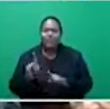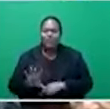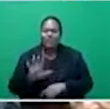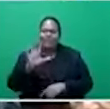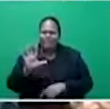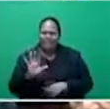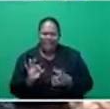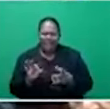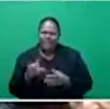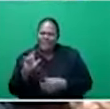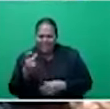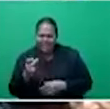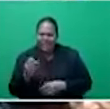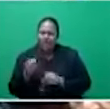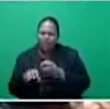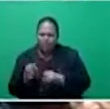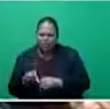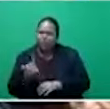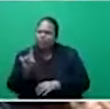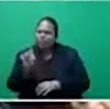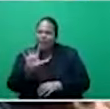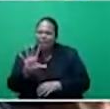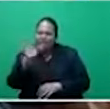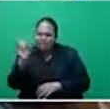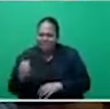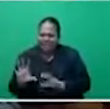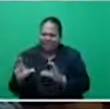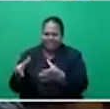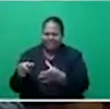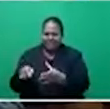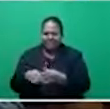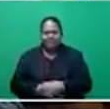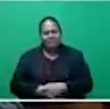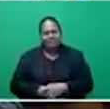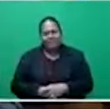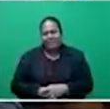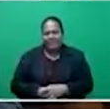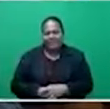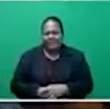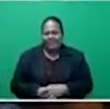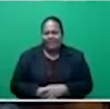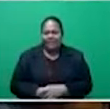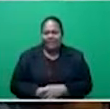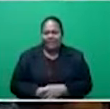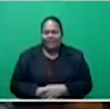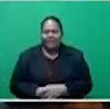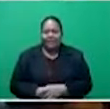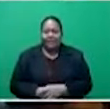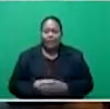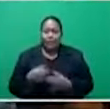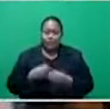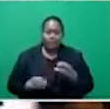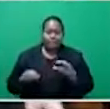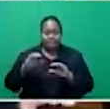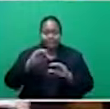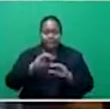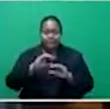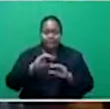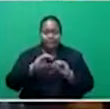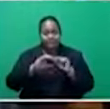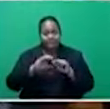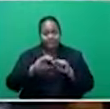sir. But that's the level of contribution, Mr. Speaker, sir. Mr. Speaker, sir, we have provided, on top of the $500 million, we have provided